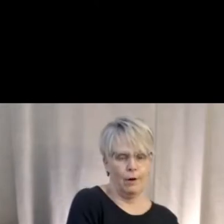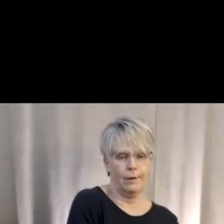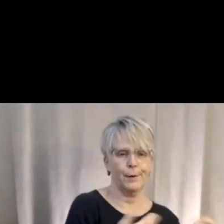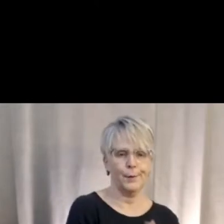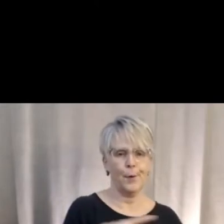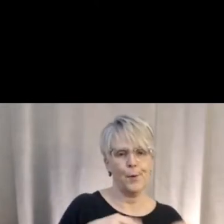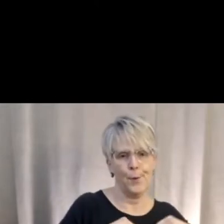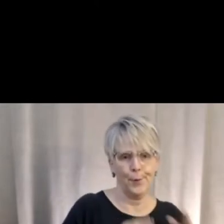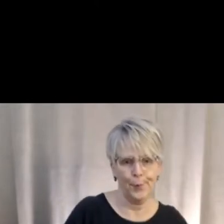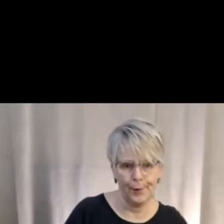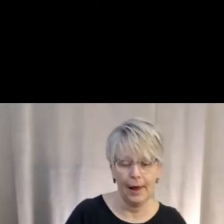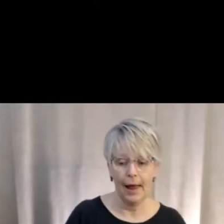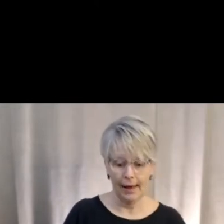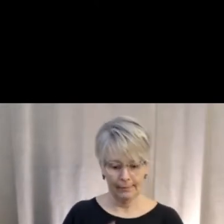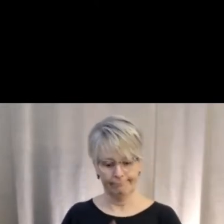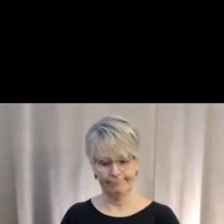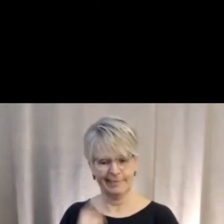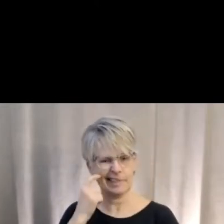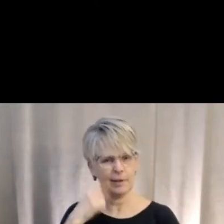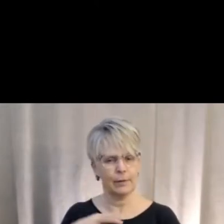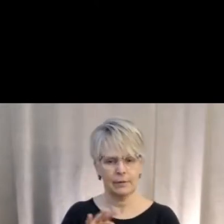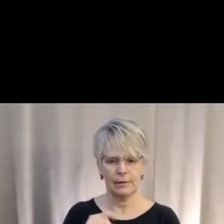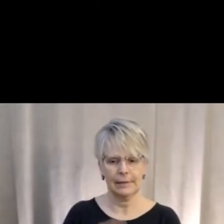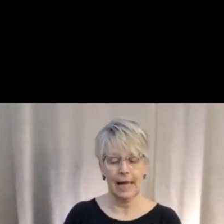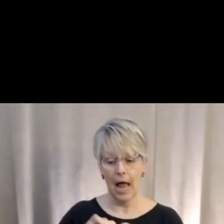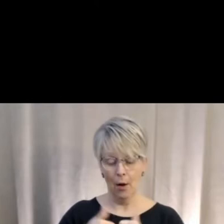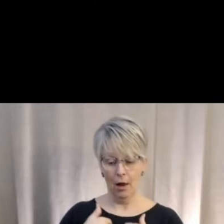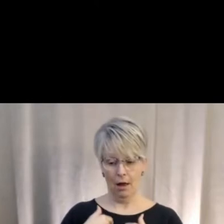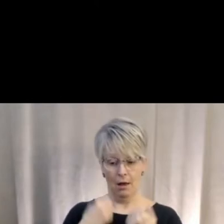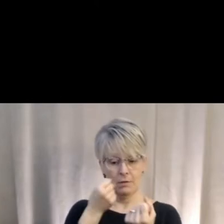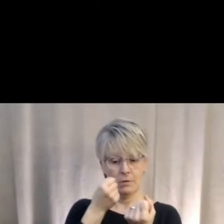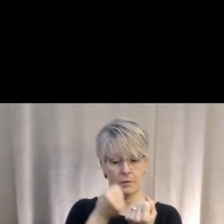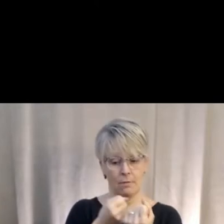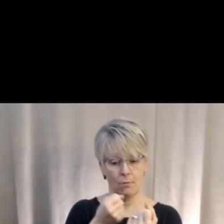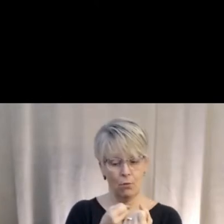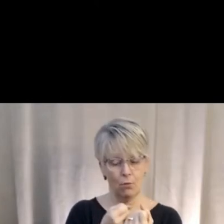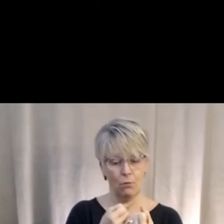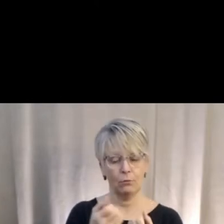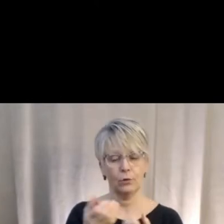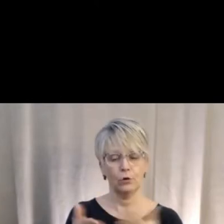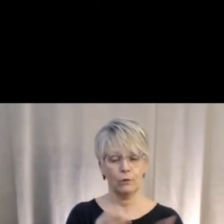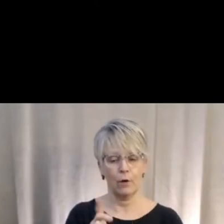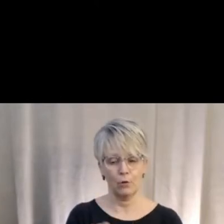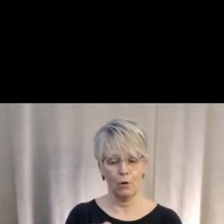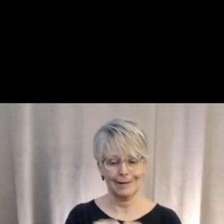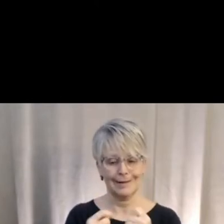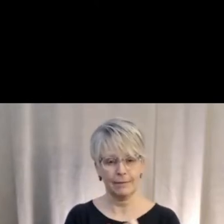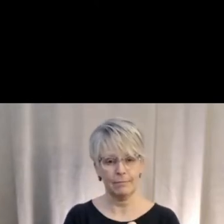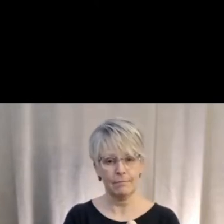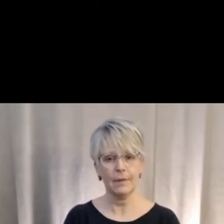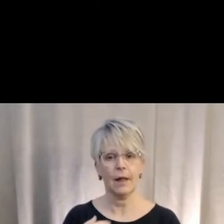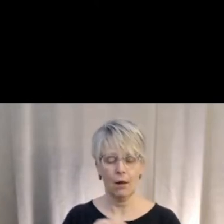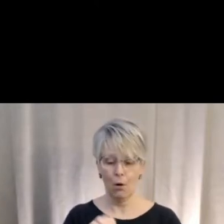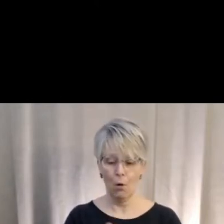just quickly that we went over was how I support service dog teams. And primarily what I work with is owner trained